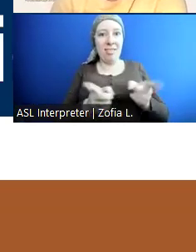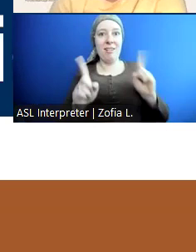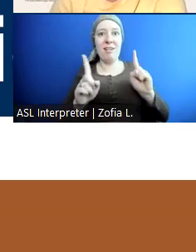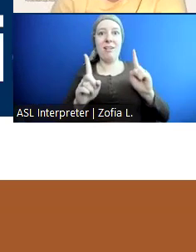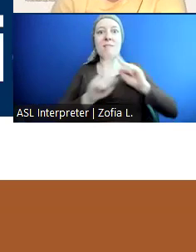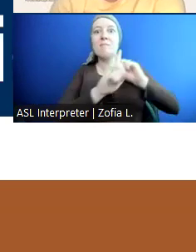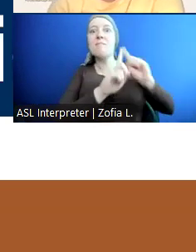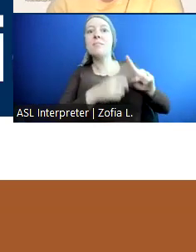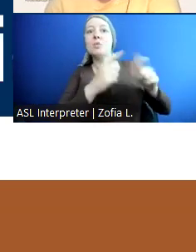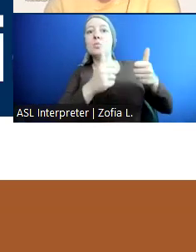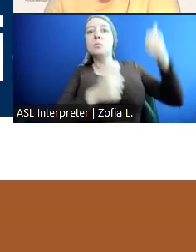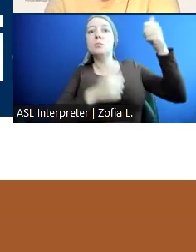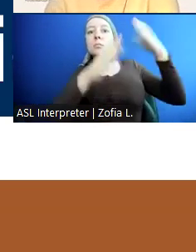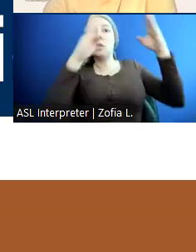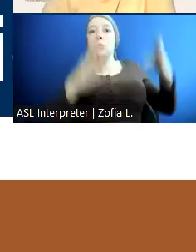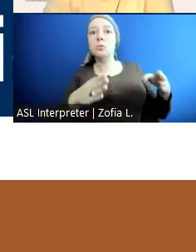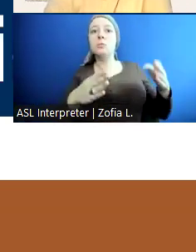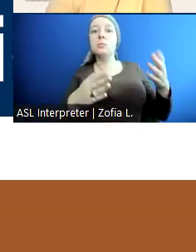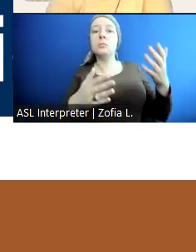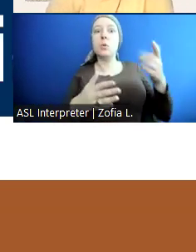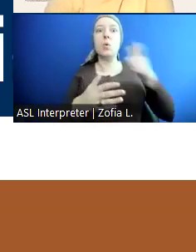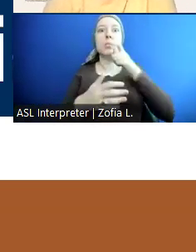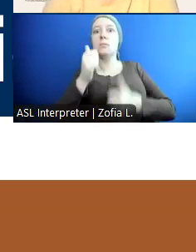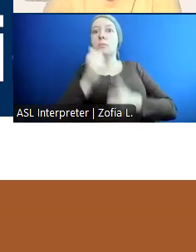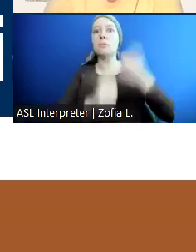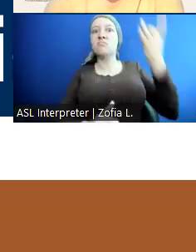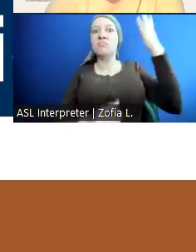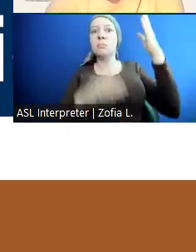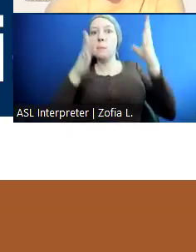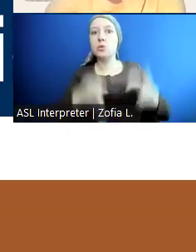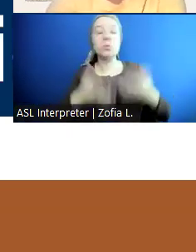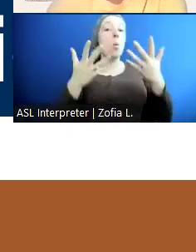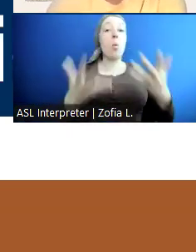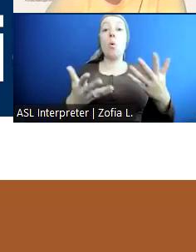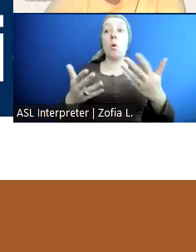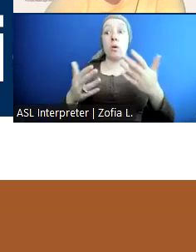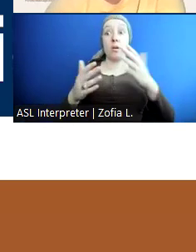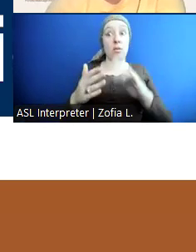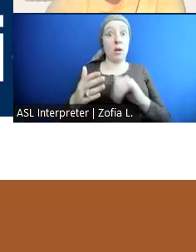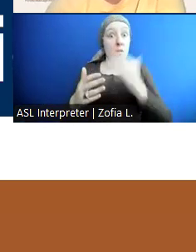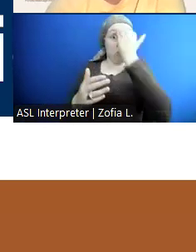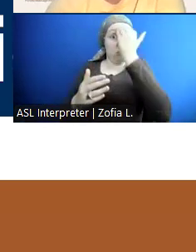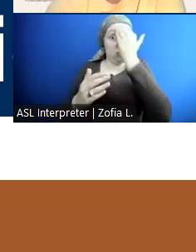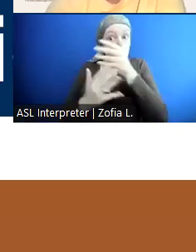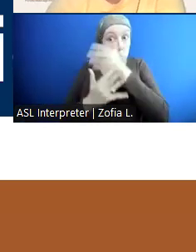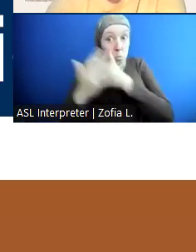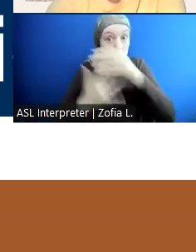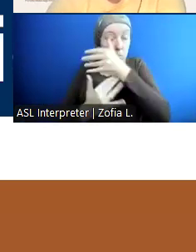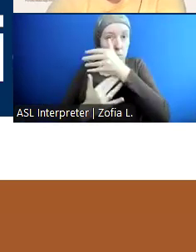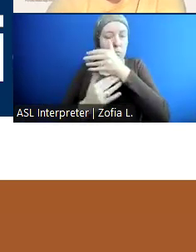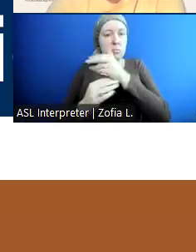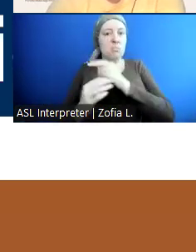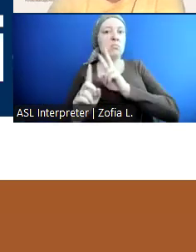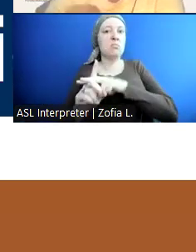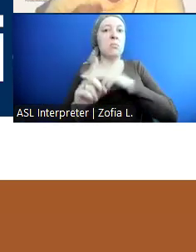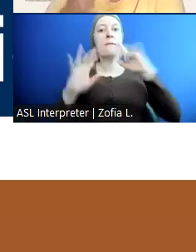head of household who could be that most abusive person, or that close proximity is utilized as a way for